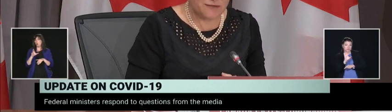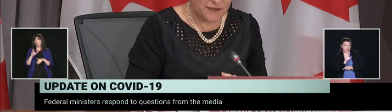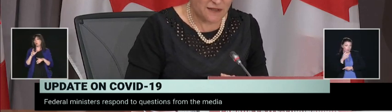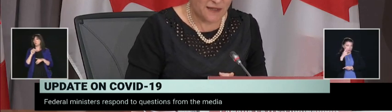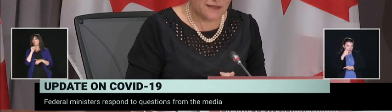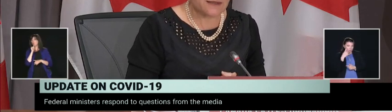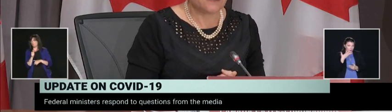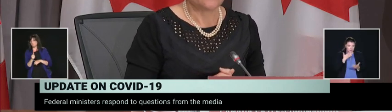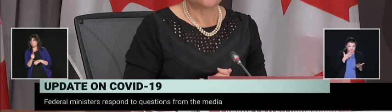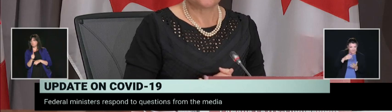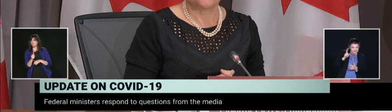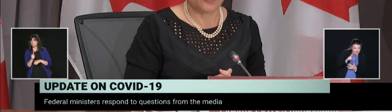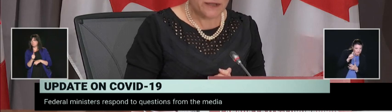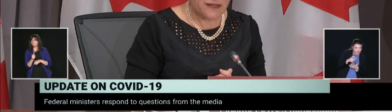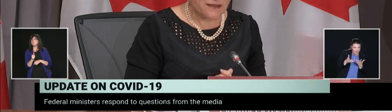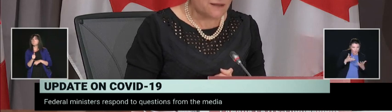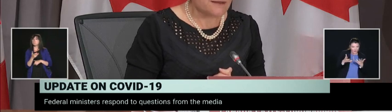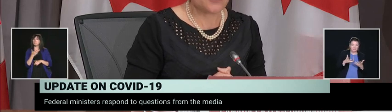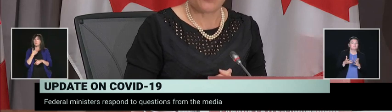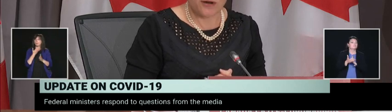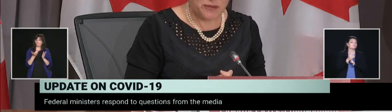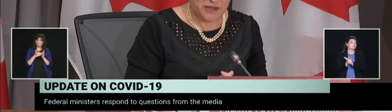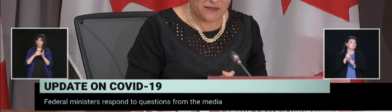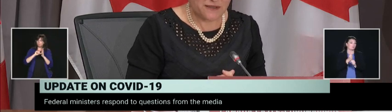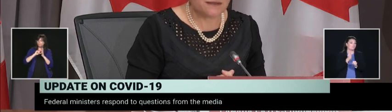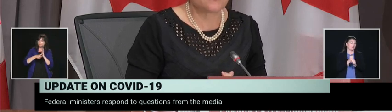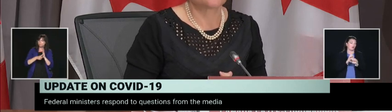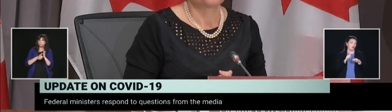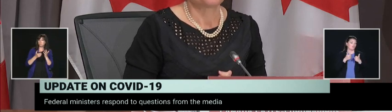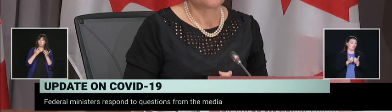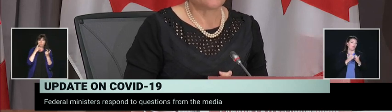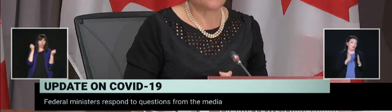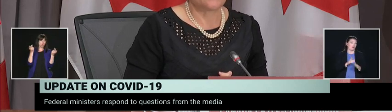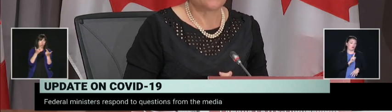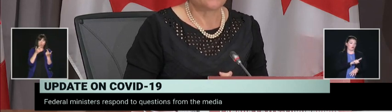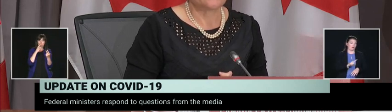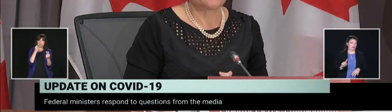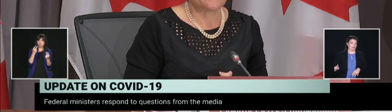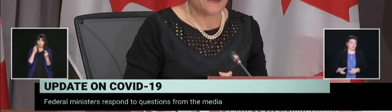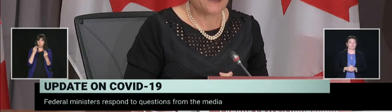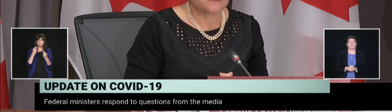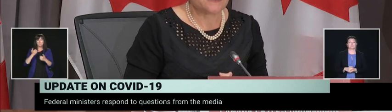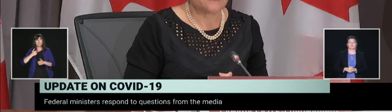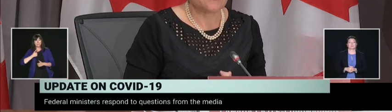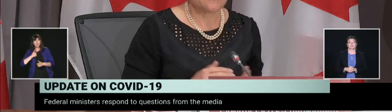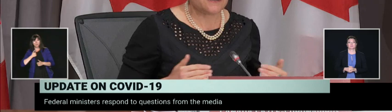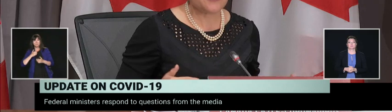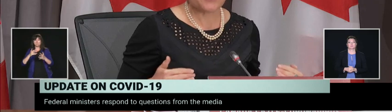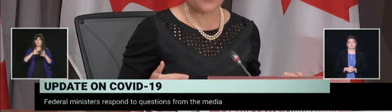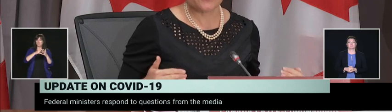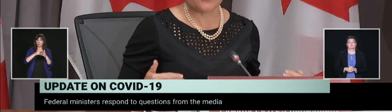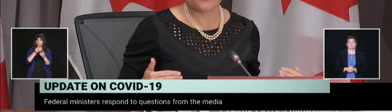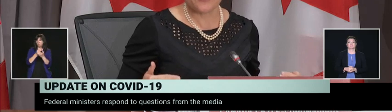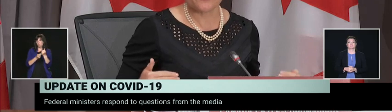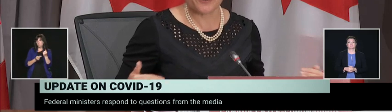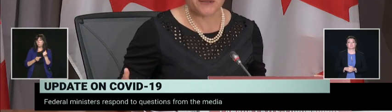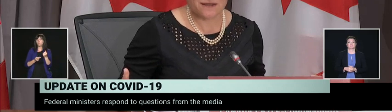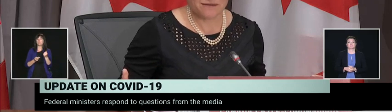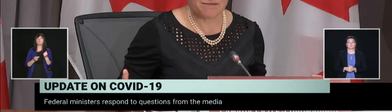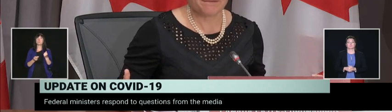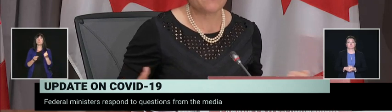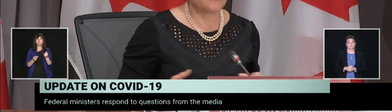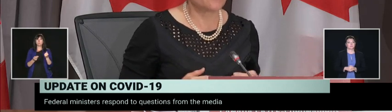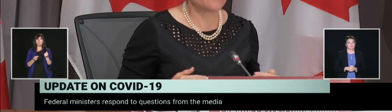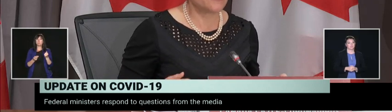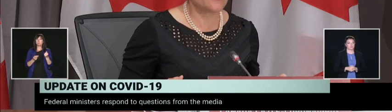like to emphasize to all Canadians, to all Americans, that these restrictions are there for a